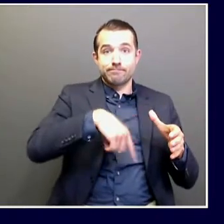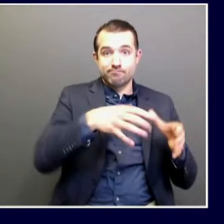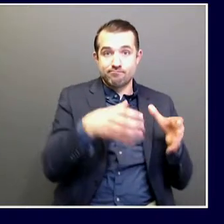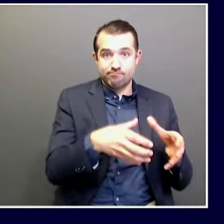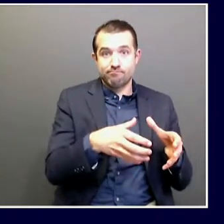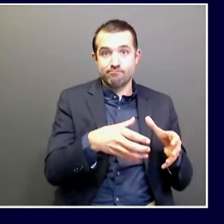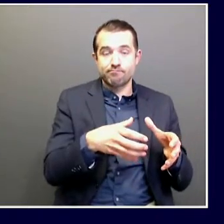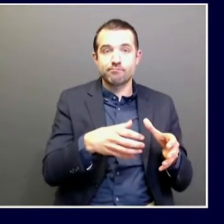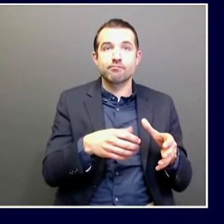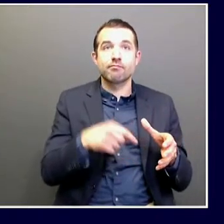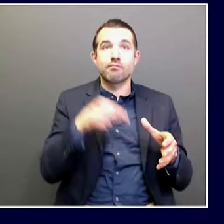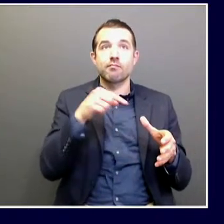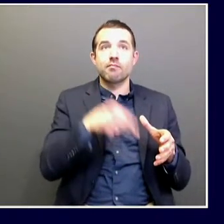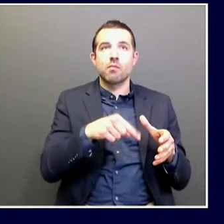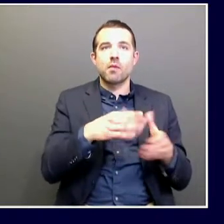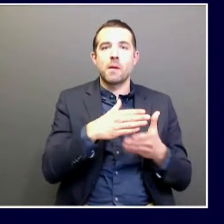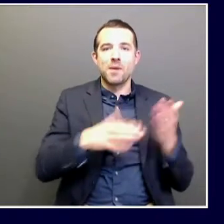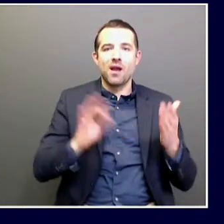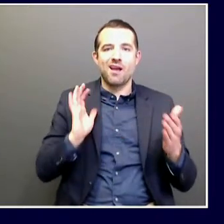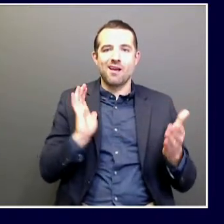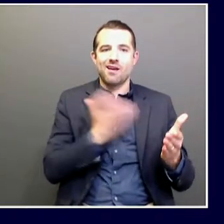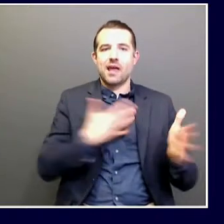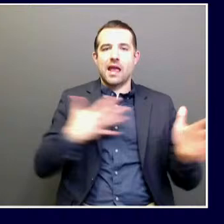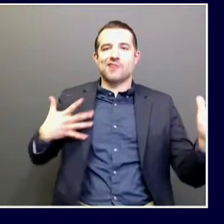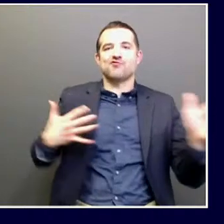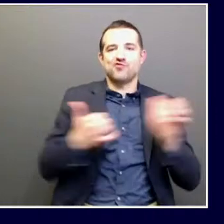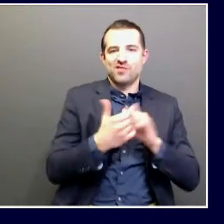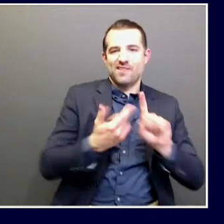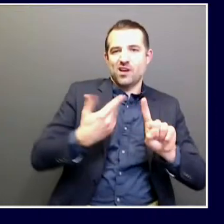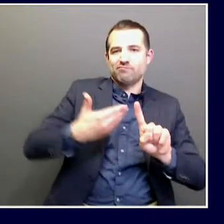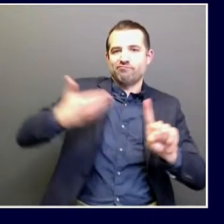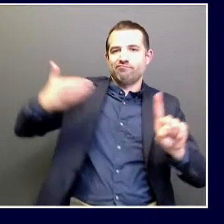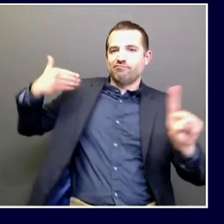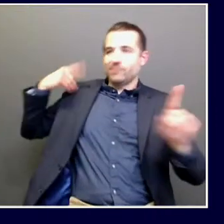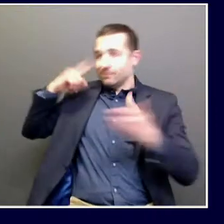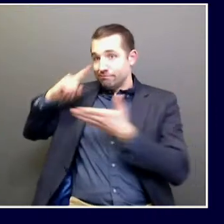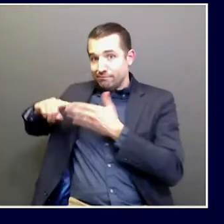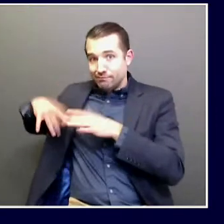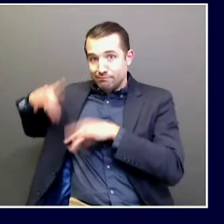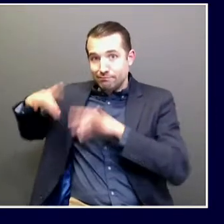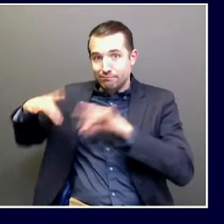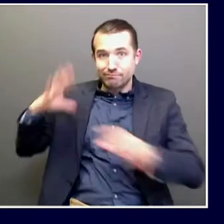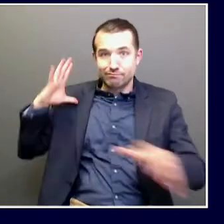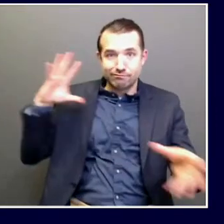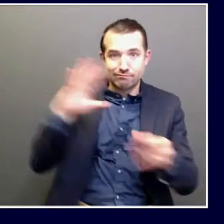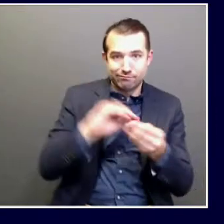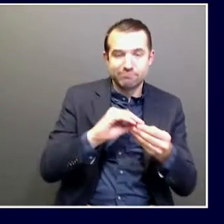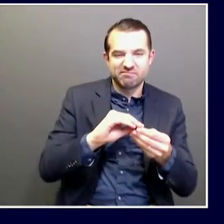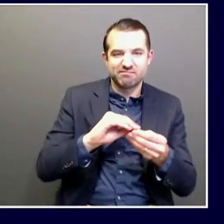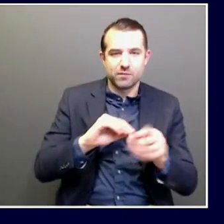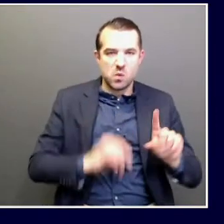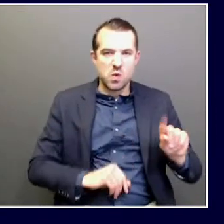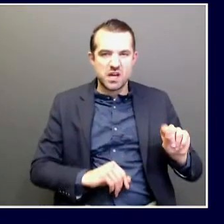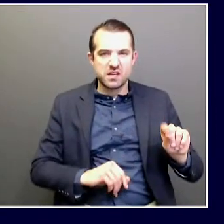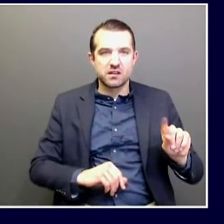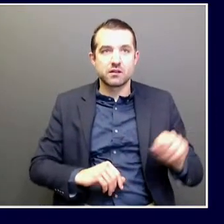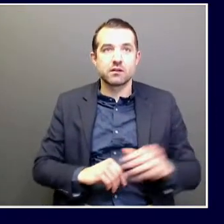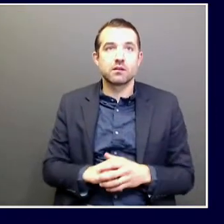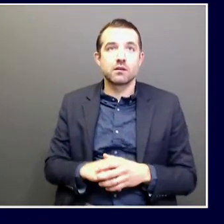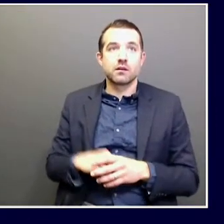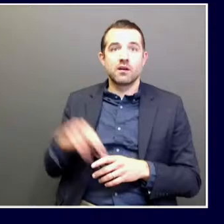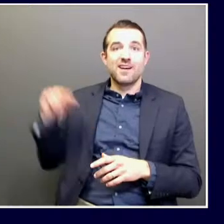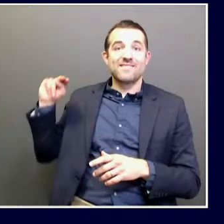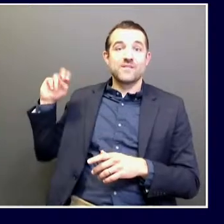our ongoing vital records review. Those 20 deaths occurred between November 8th and